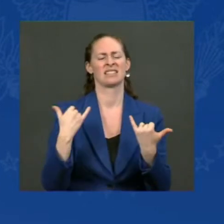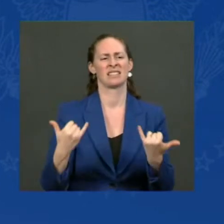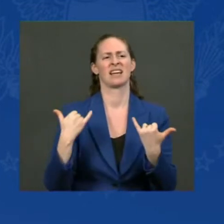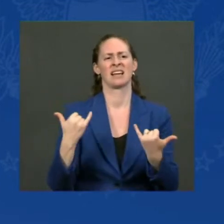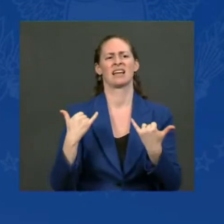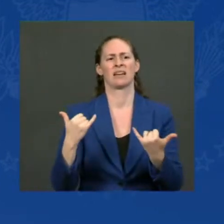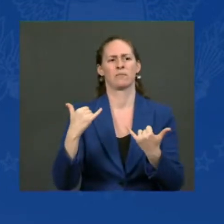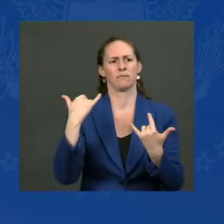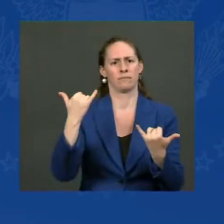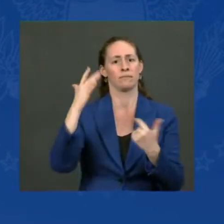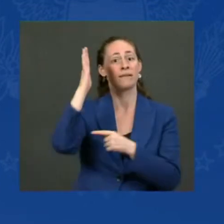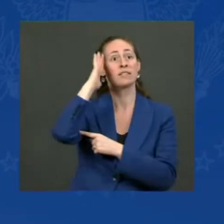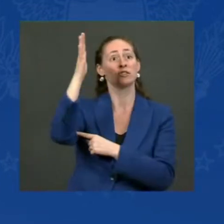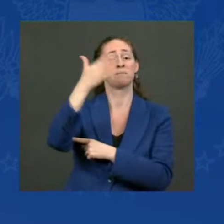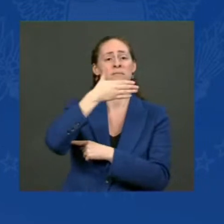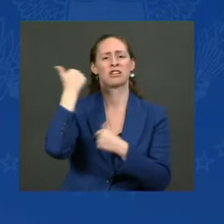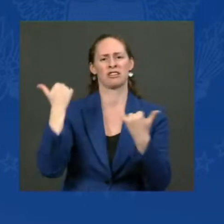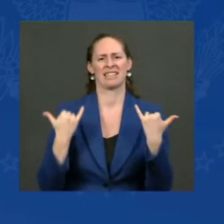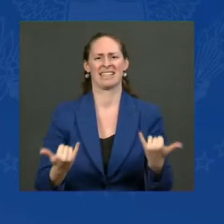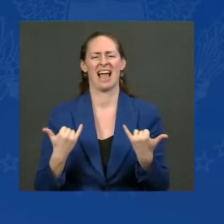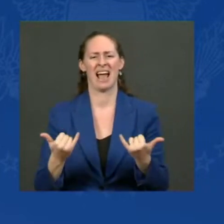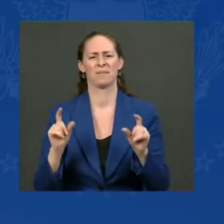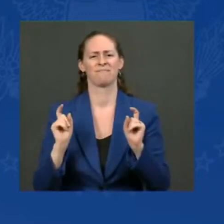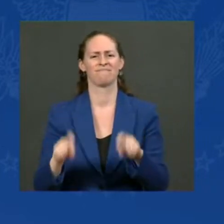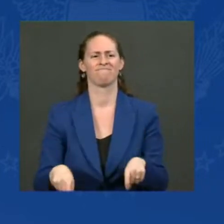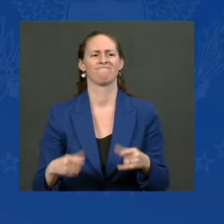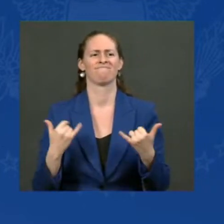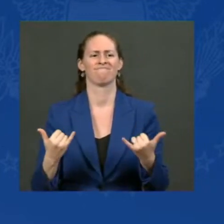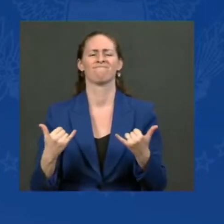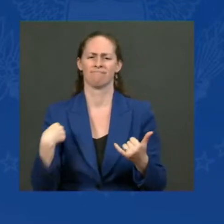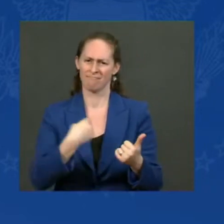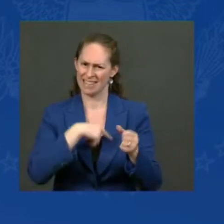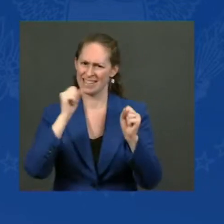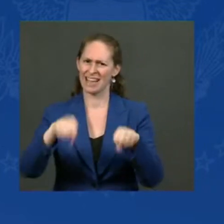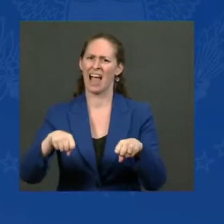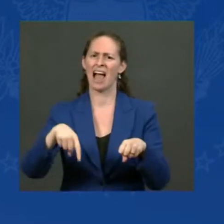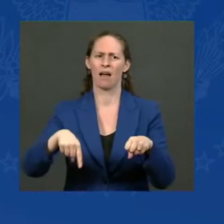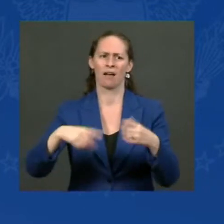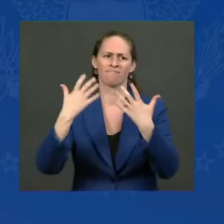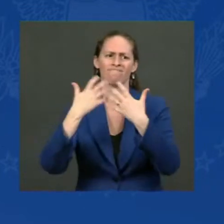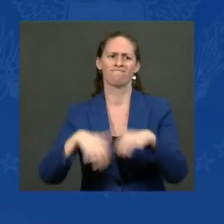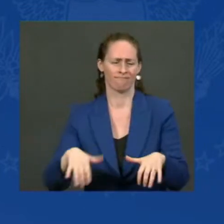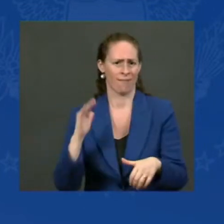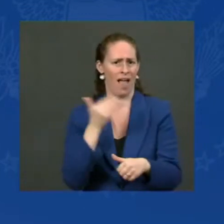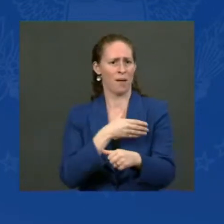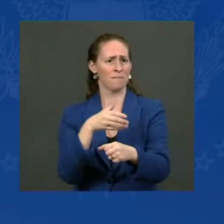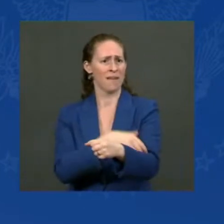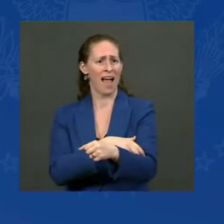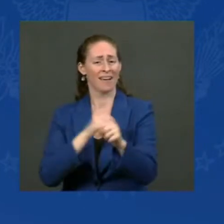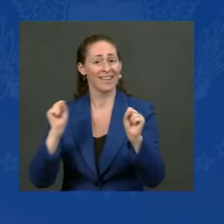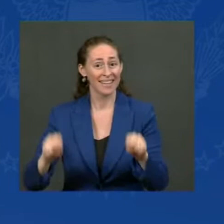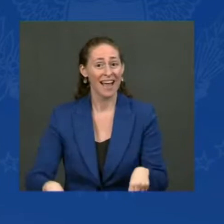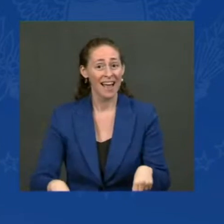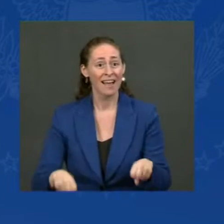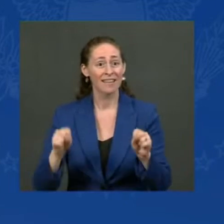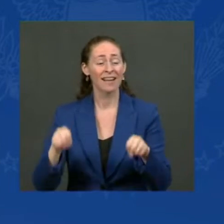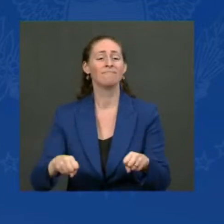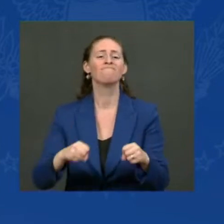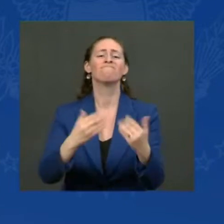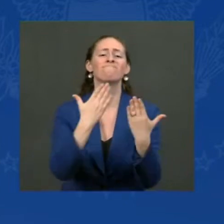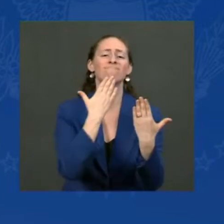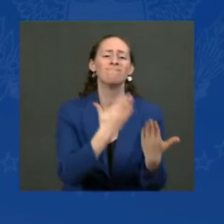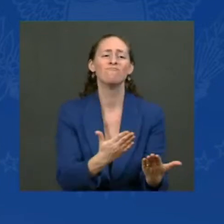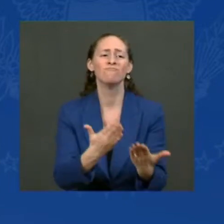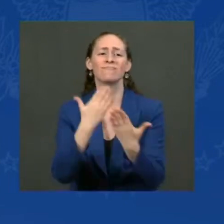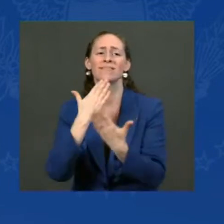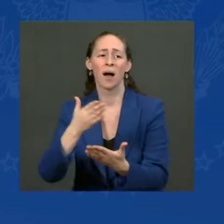future now. We can do this. It's within our power and capacity. Thank you. God